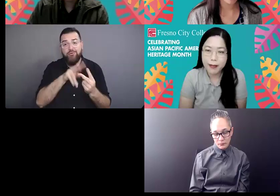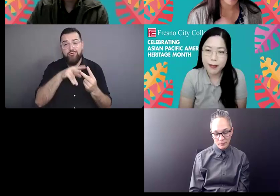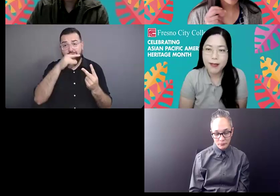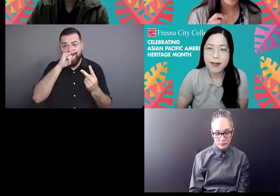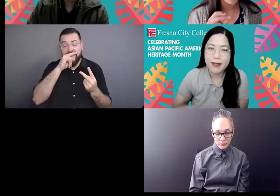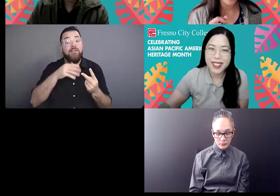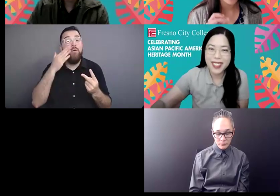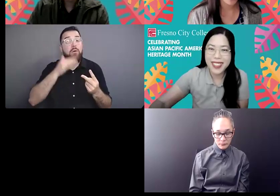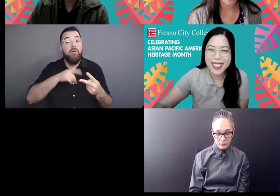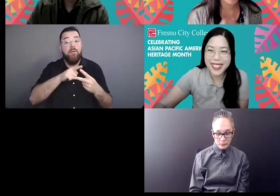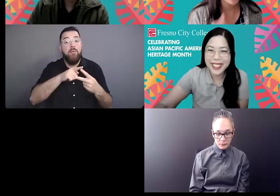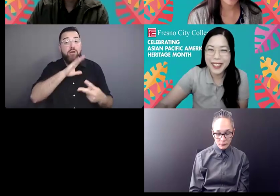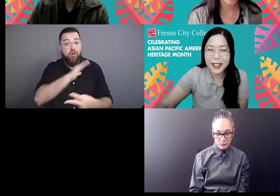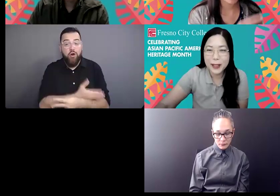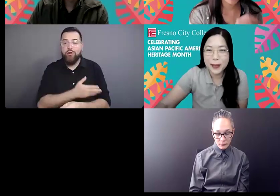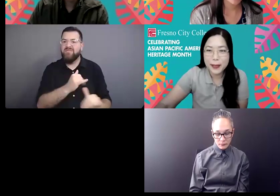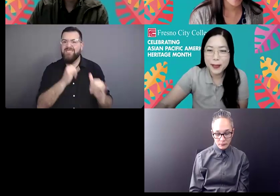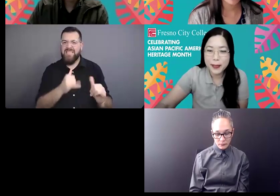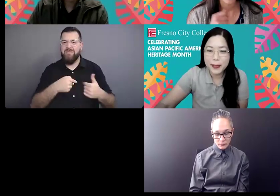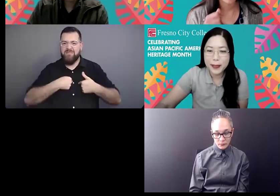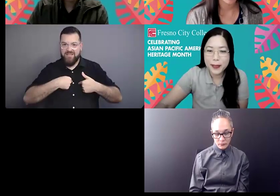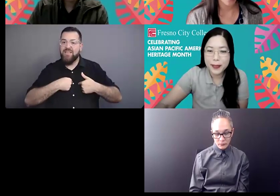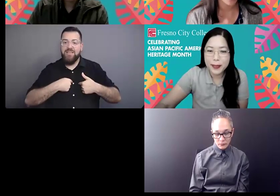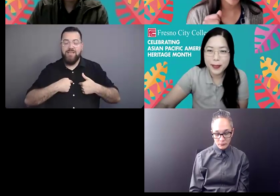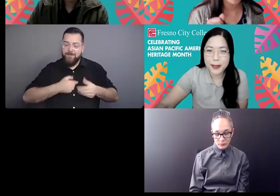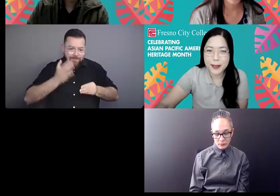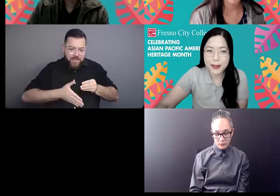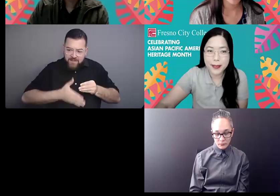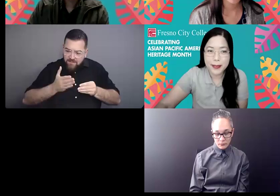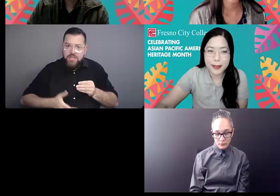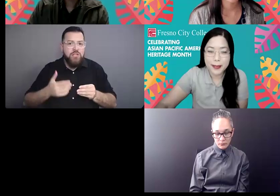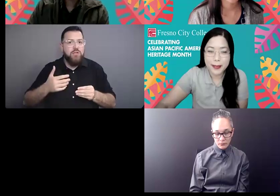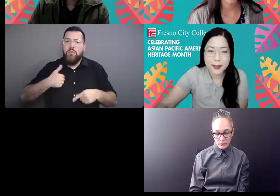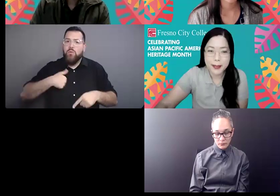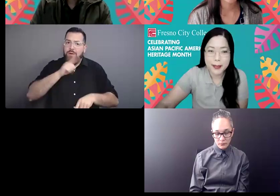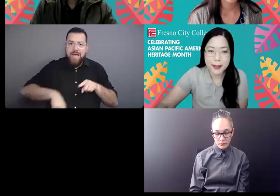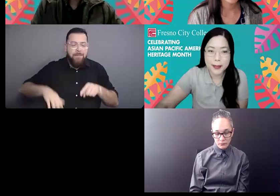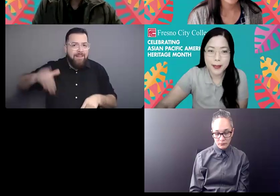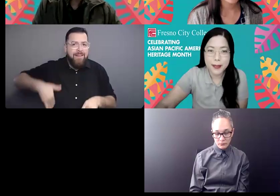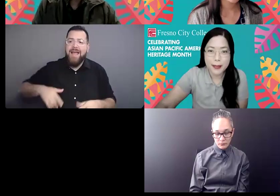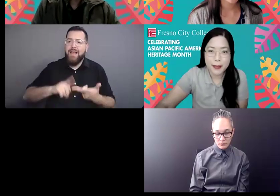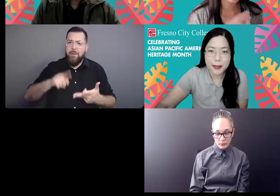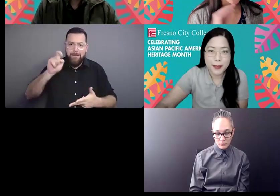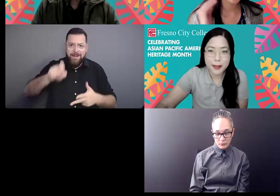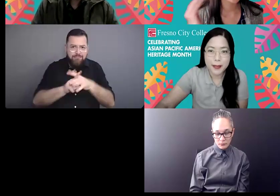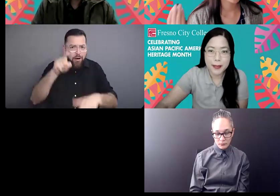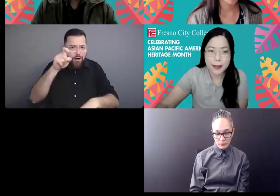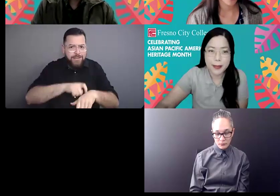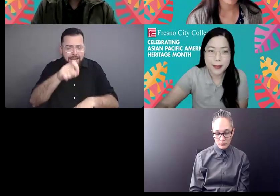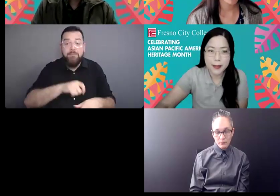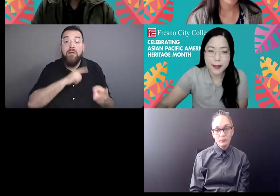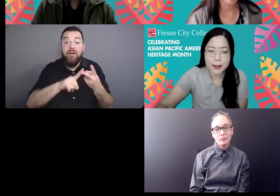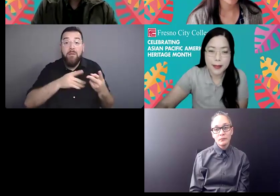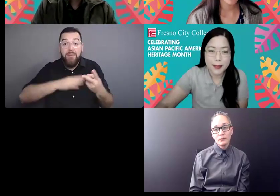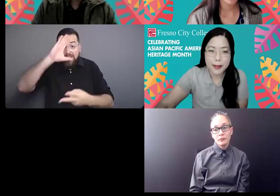like me, that go, go, go, let's do this, let's get it done. We're going to be late. We got to make it on time type personality. My son's